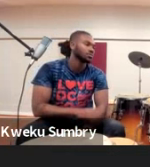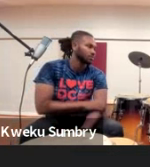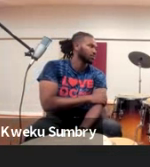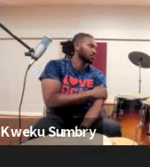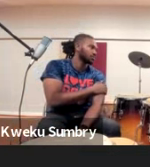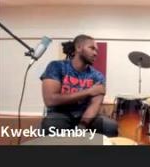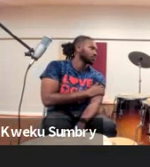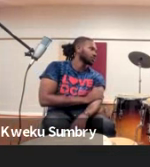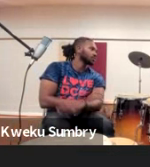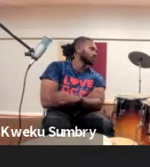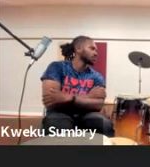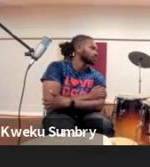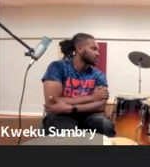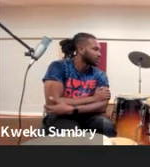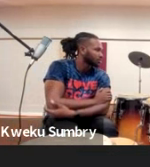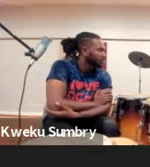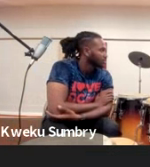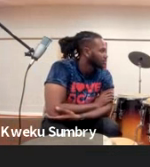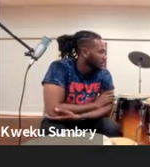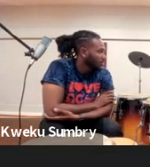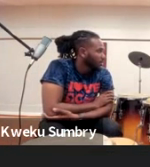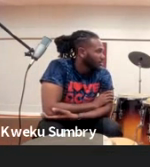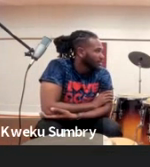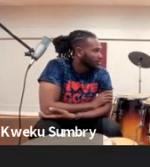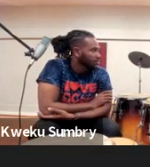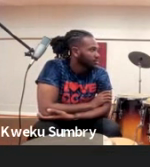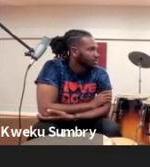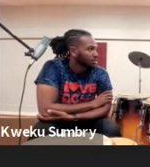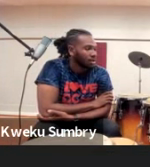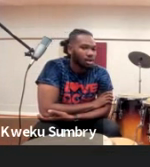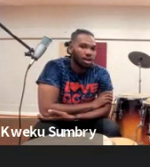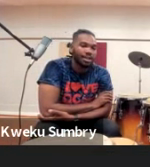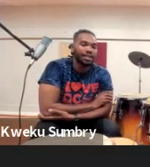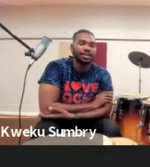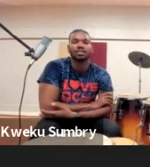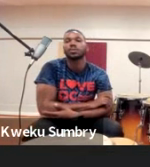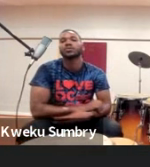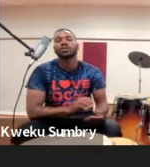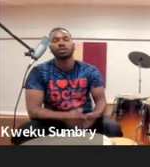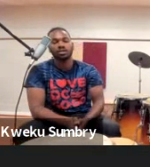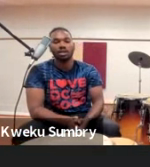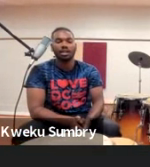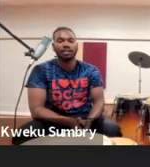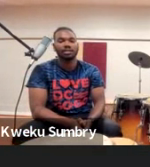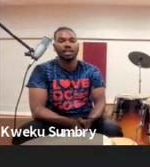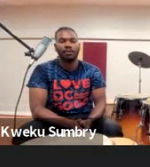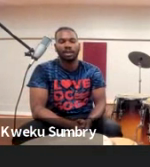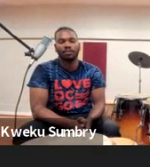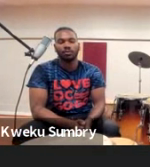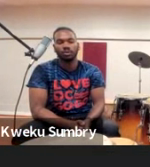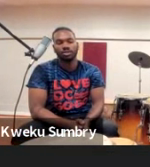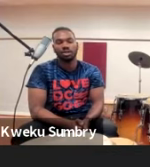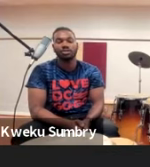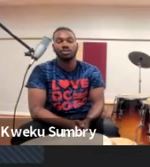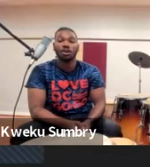know, pattern. You got the other joint, you know, the upper pattern, right, you know, that they came out with too. And this is perfect going into our next slide, when